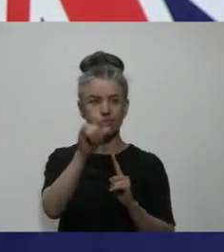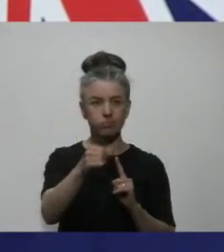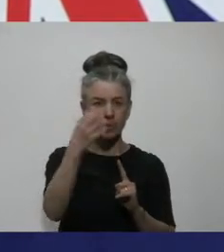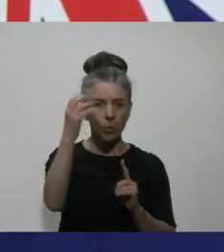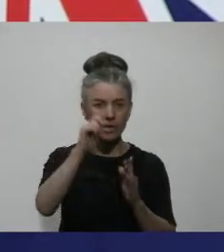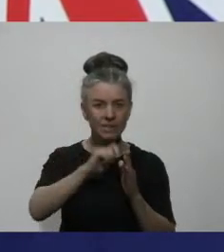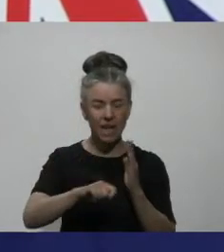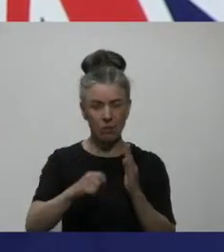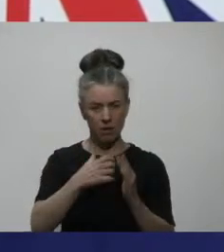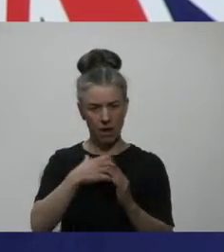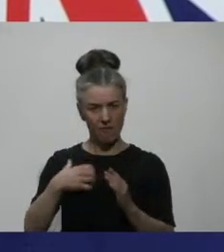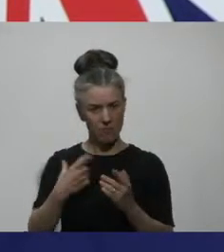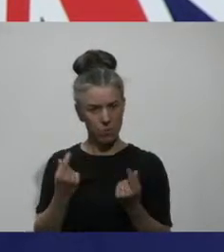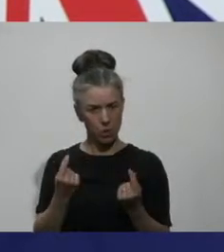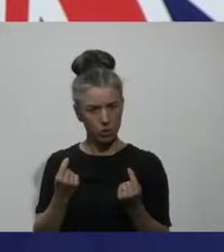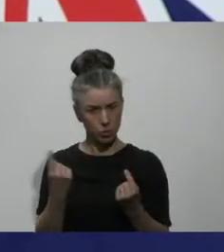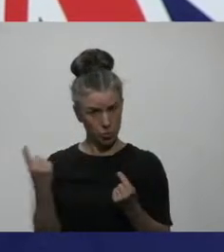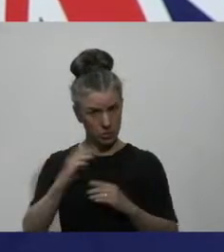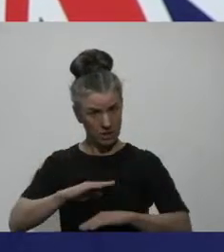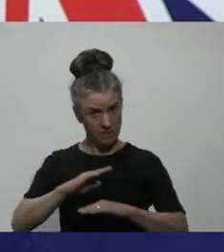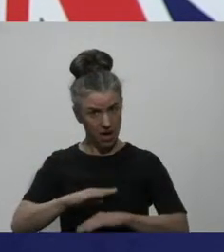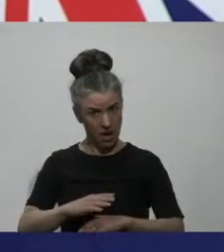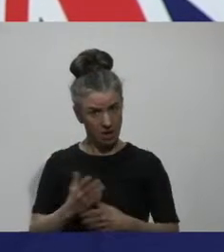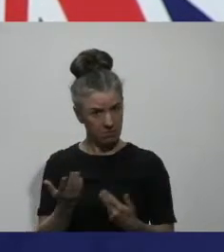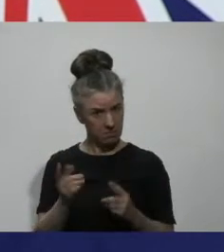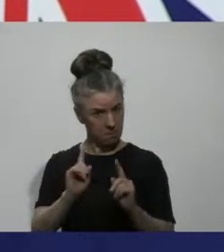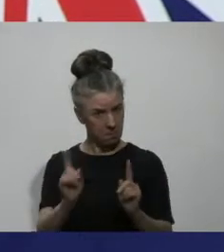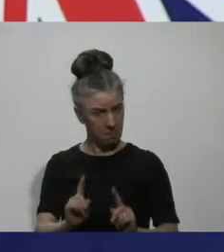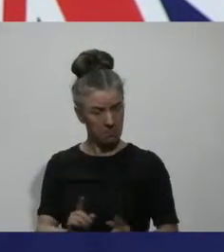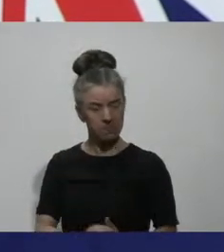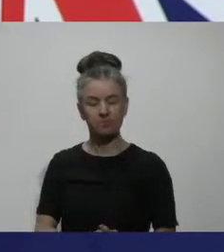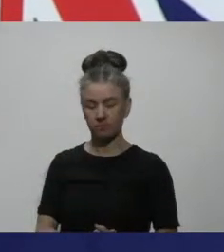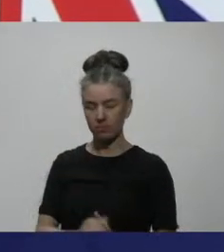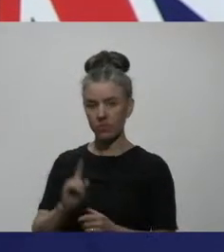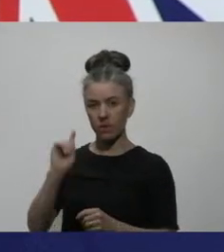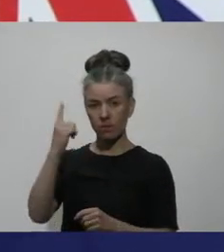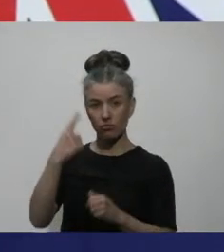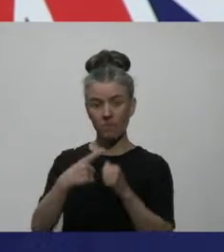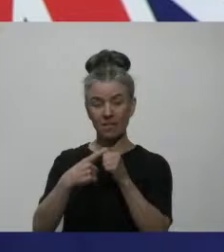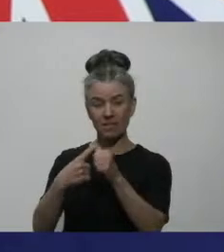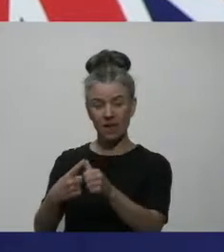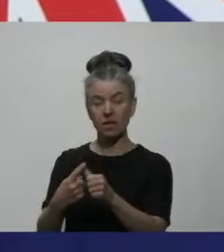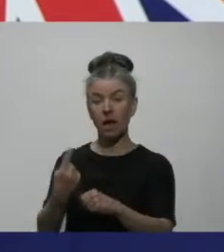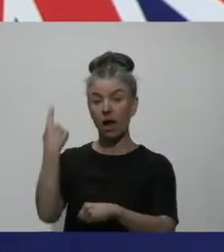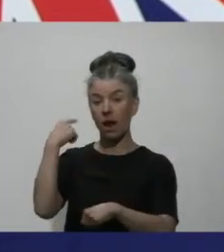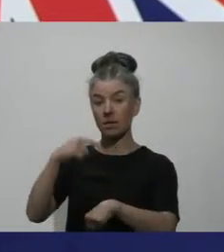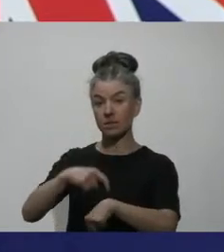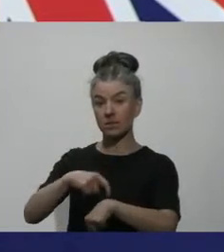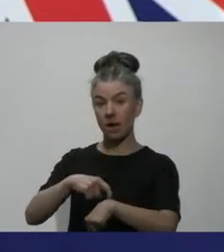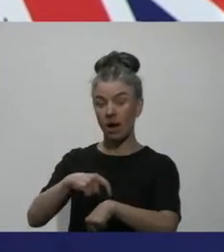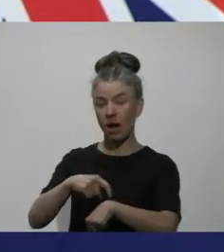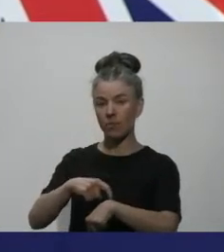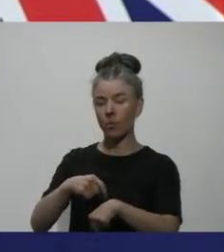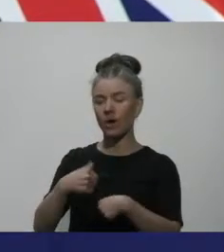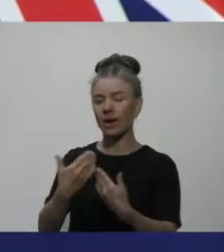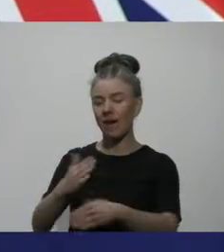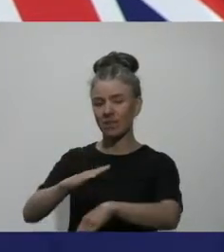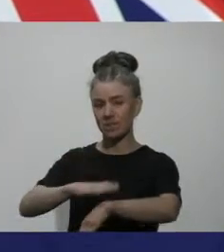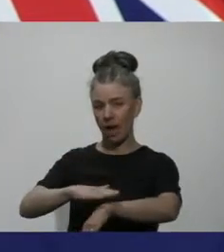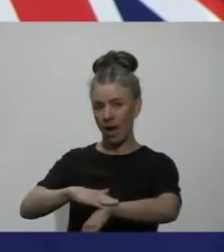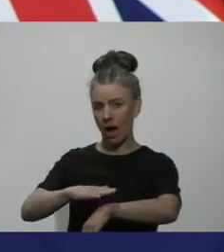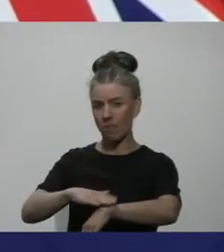intervene and sort of one of the things that we did last time was we did allow enough time for people